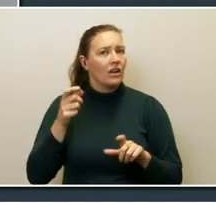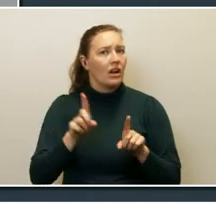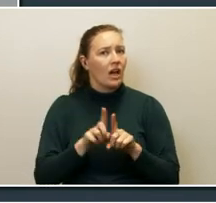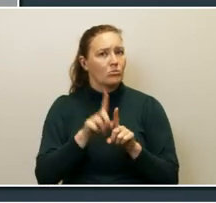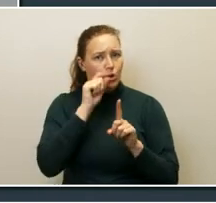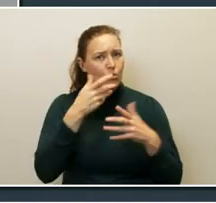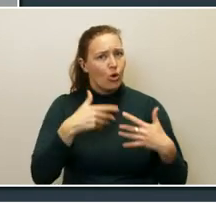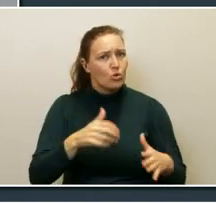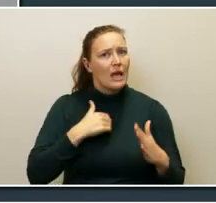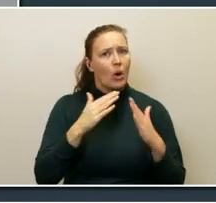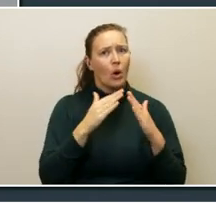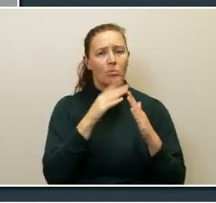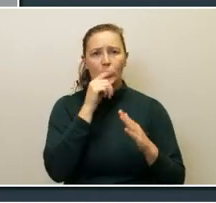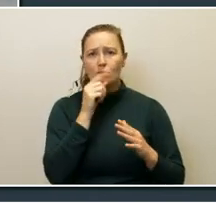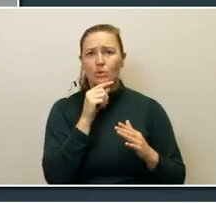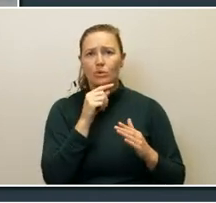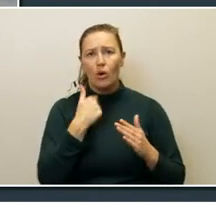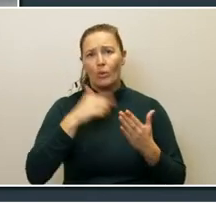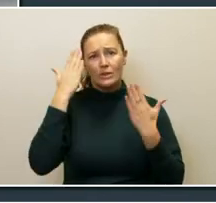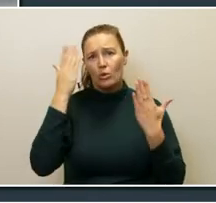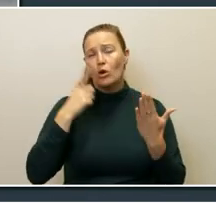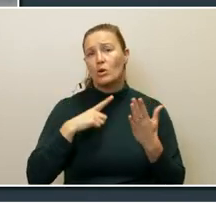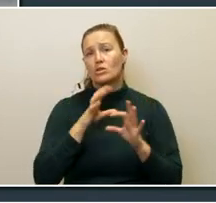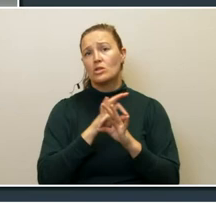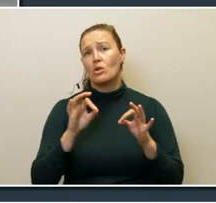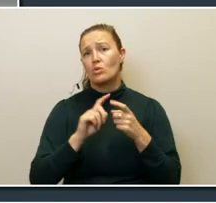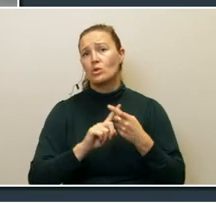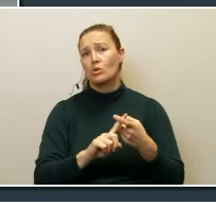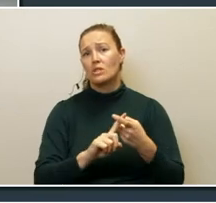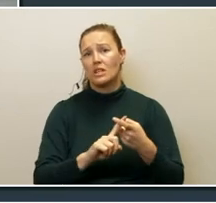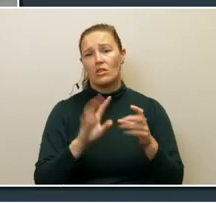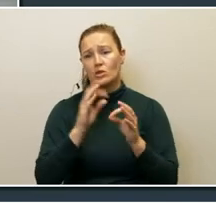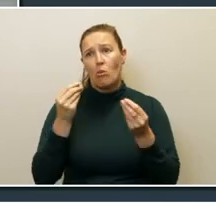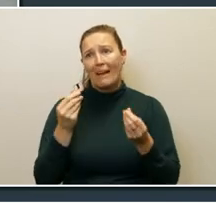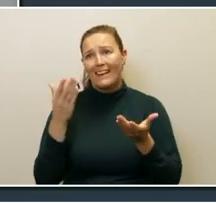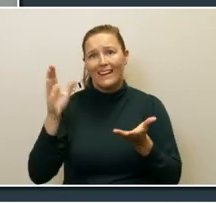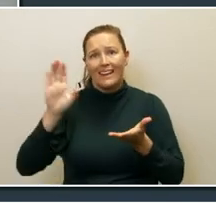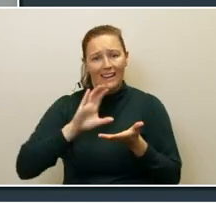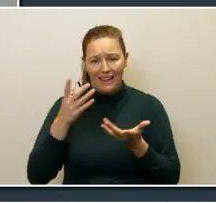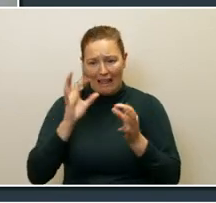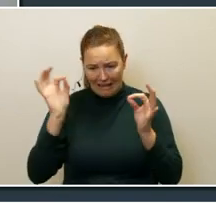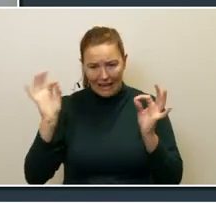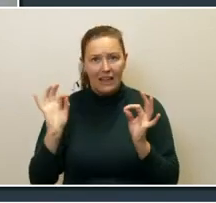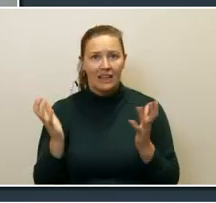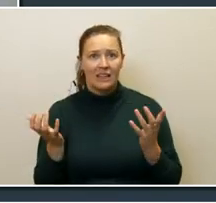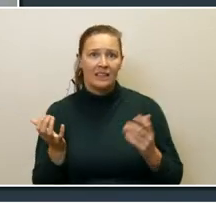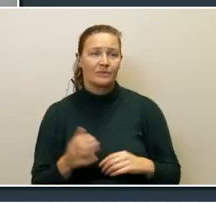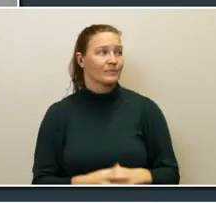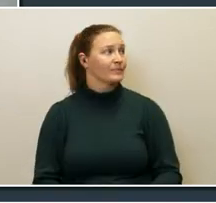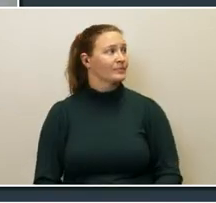we could lose our home, or we don't know, because there's no, everyone's saying there's no money.